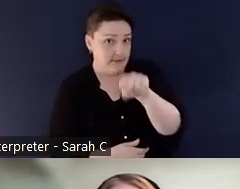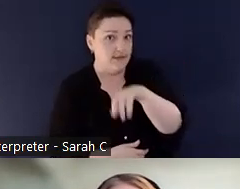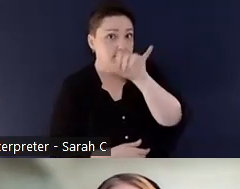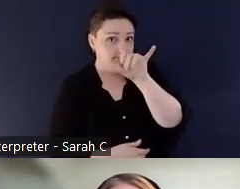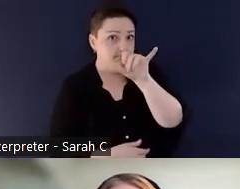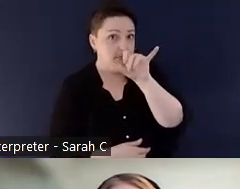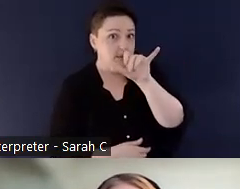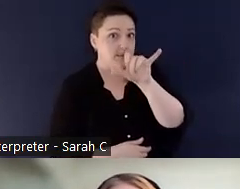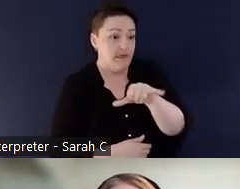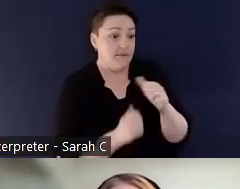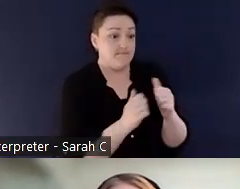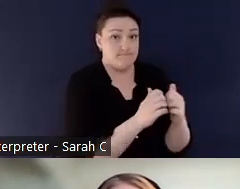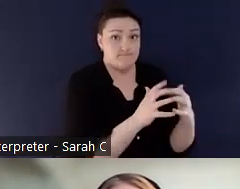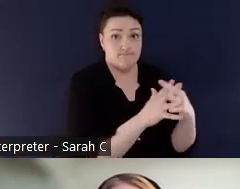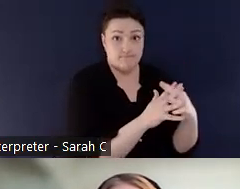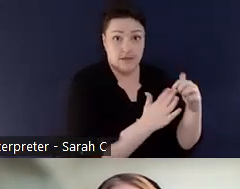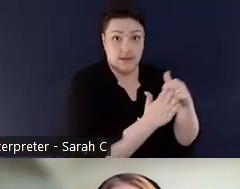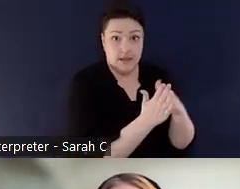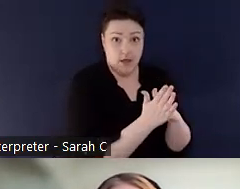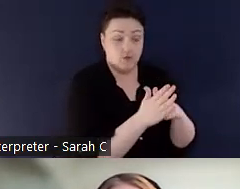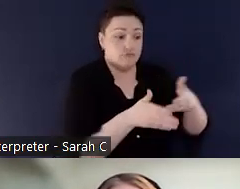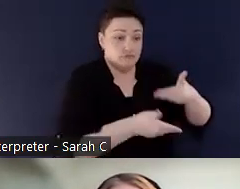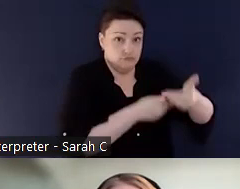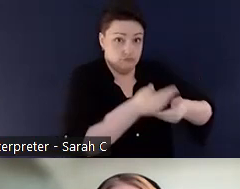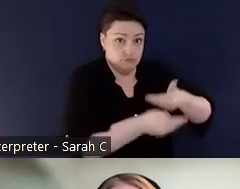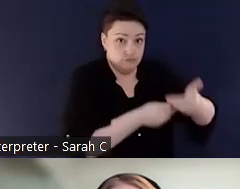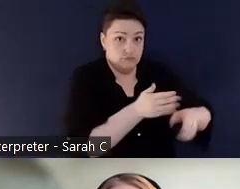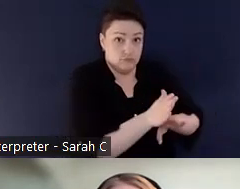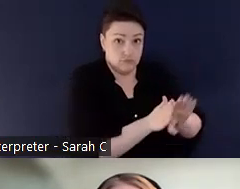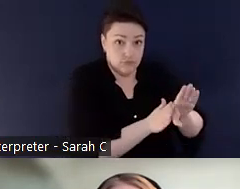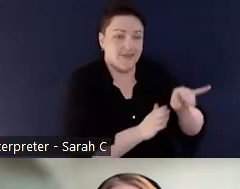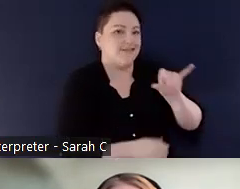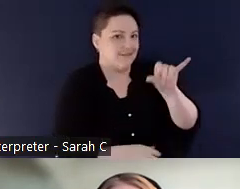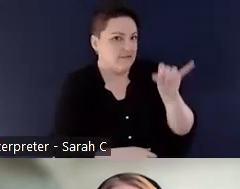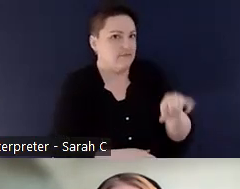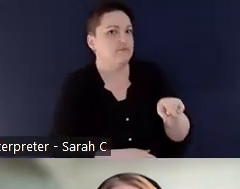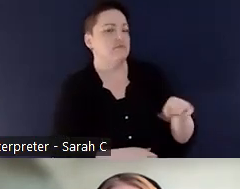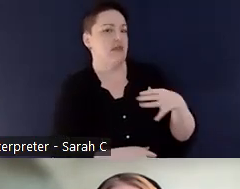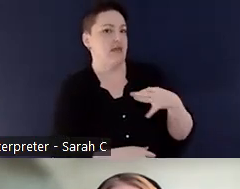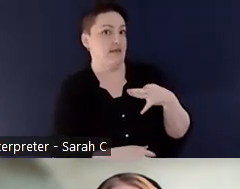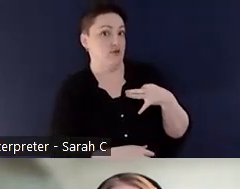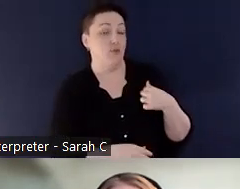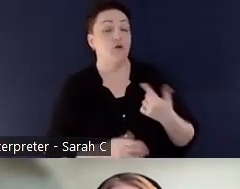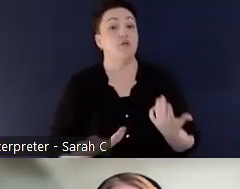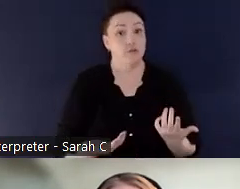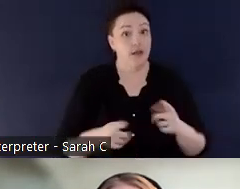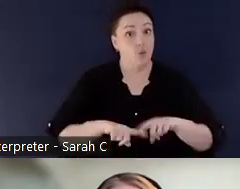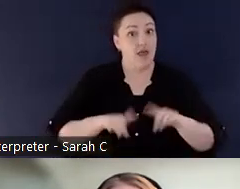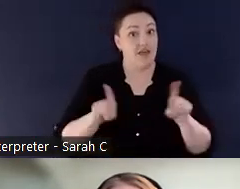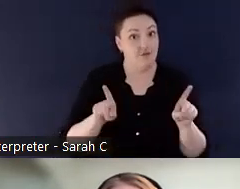probably point you to our REAP 2.0 housing director, who could give a little bit